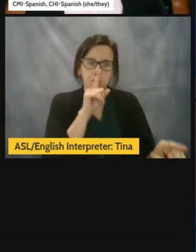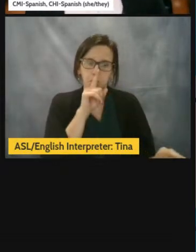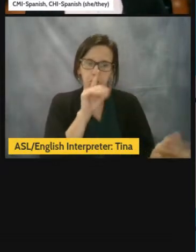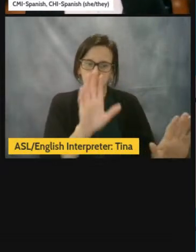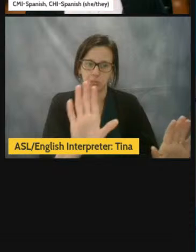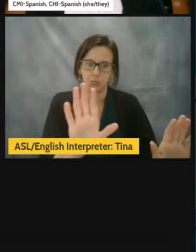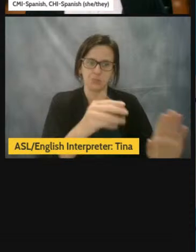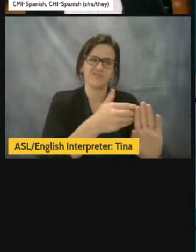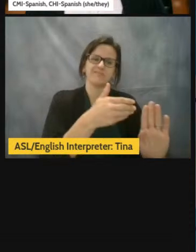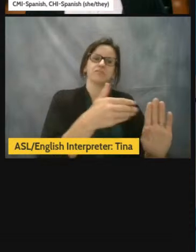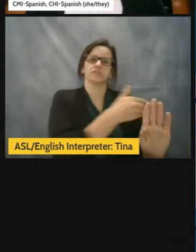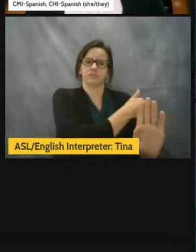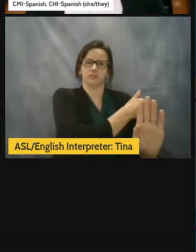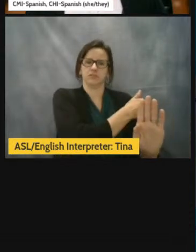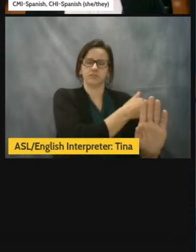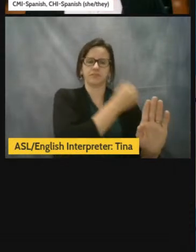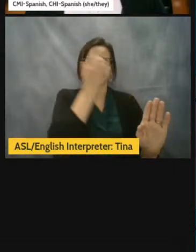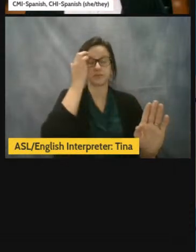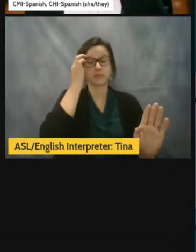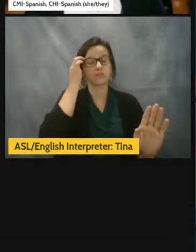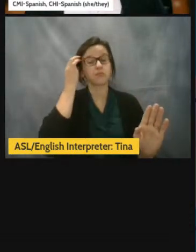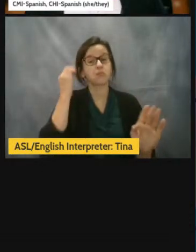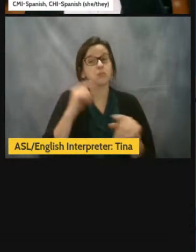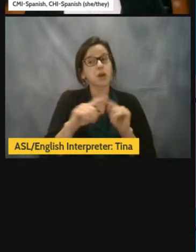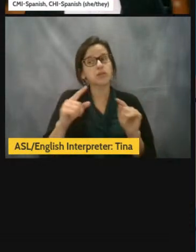a relatively recent survey.